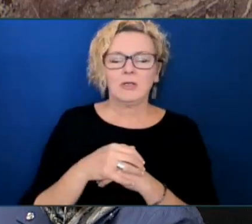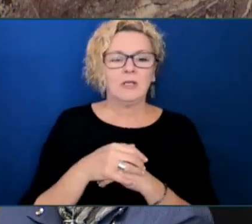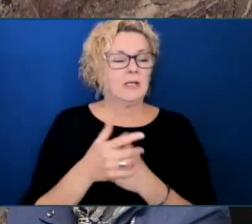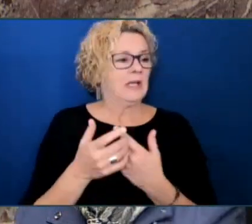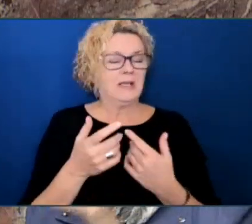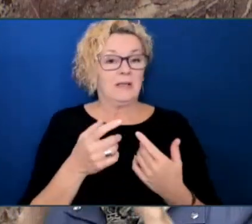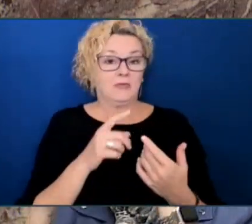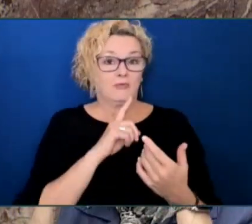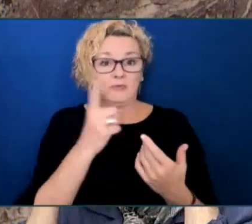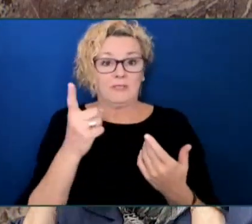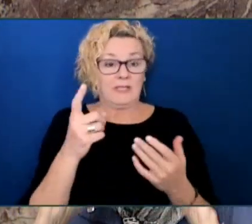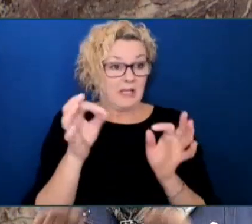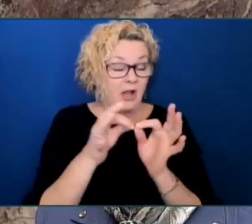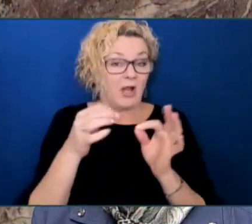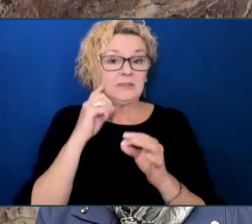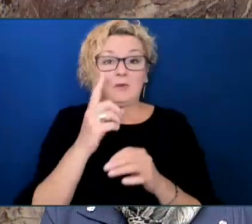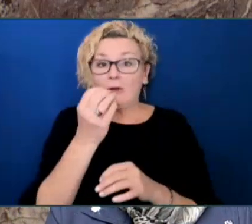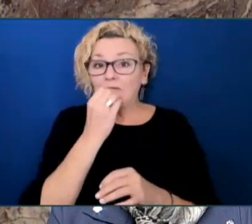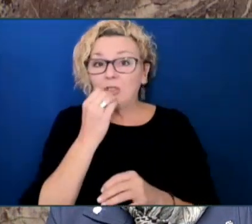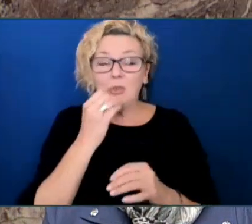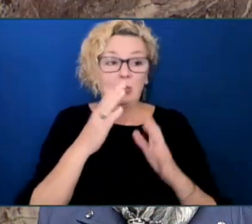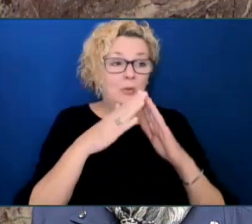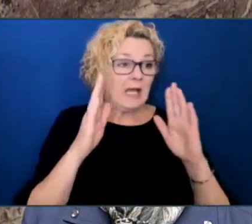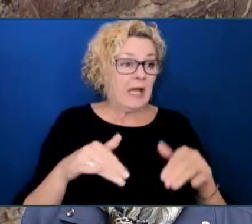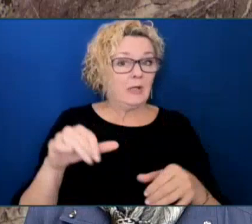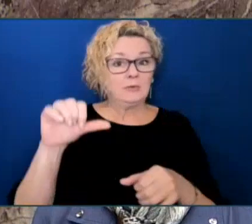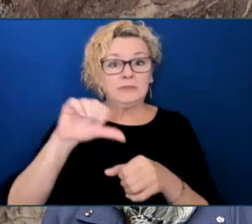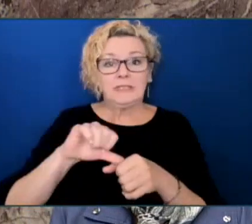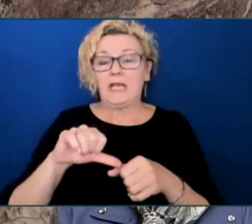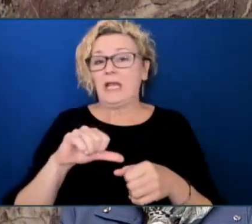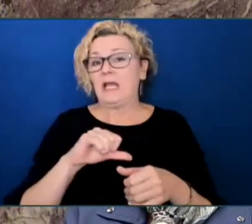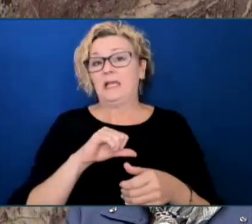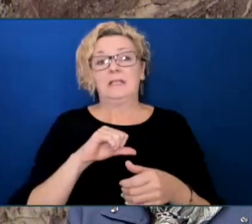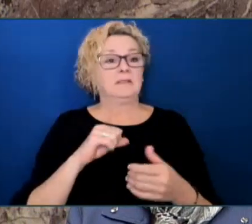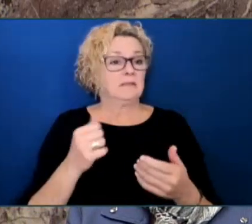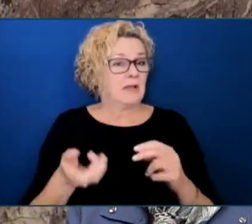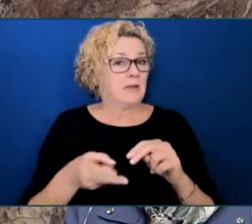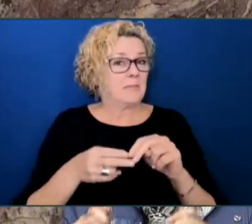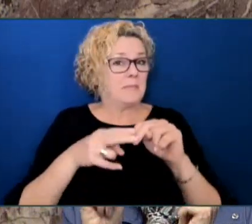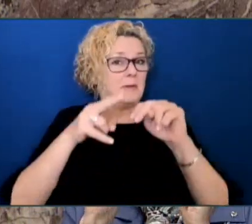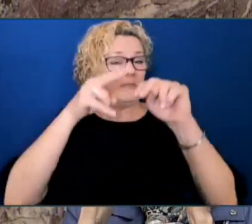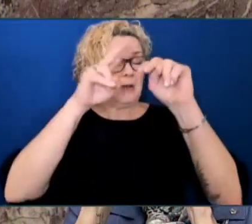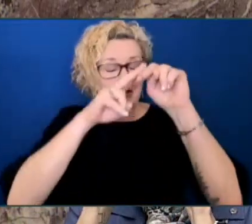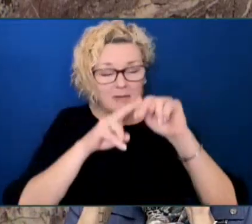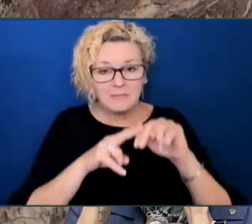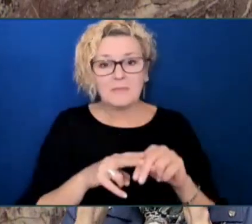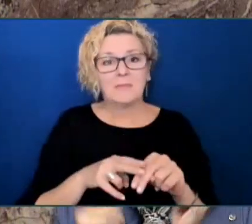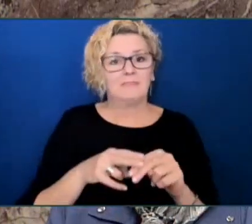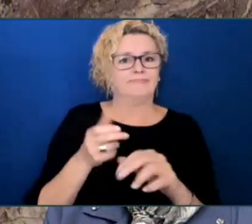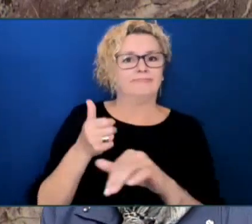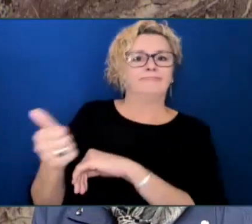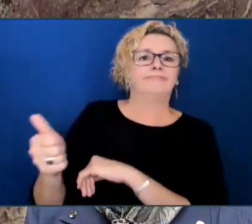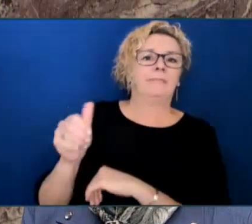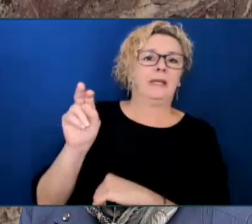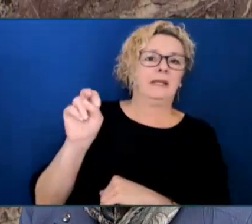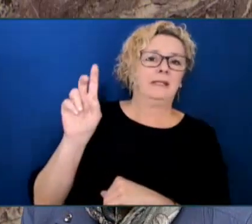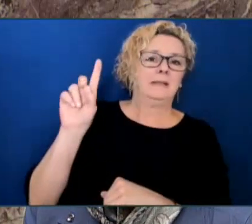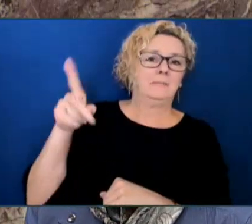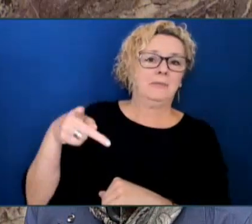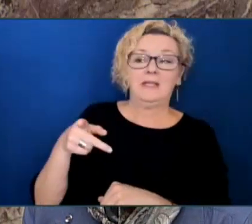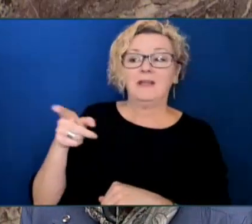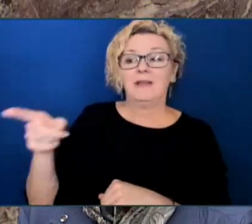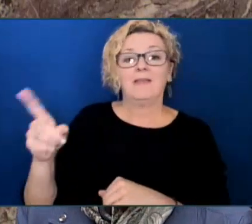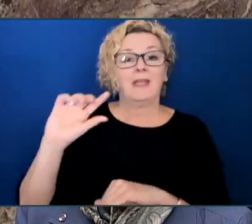the Premier is set to make everything more expensive. The NDP's so-called Clean BC scheme